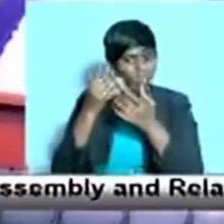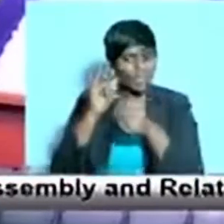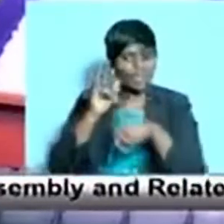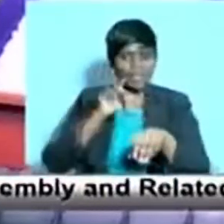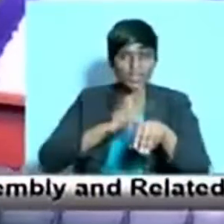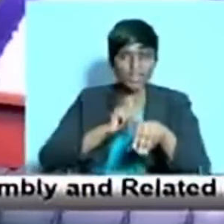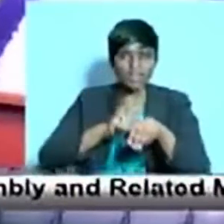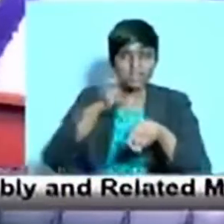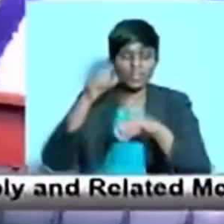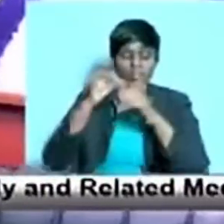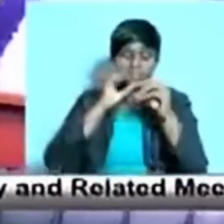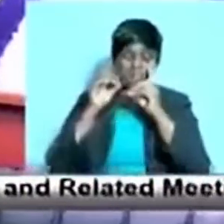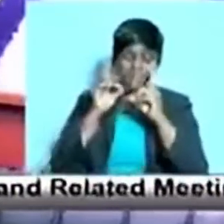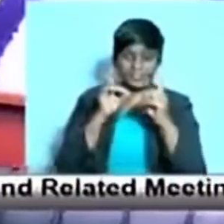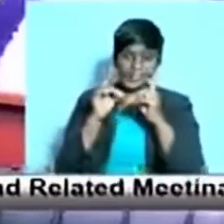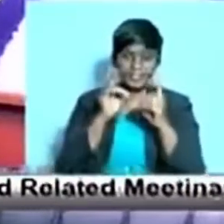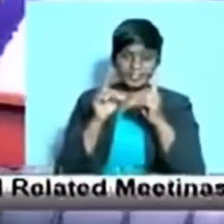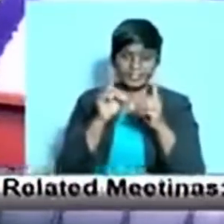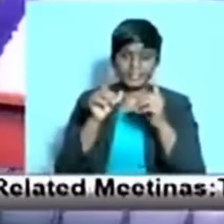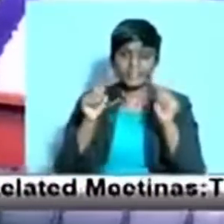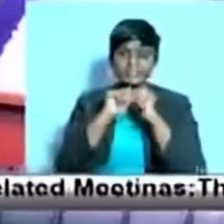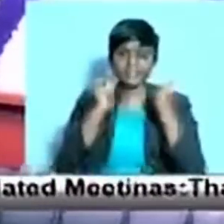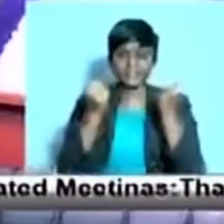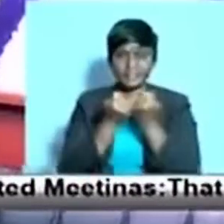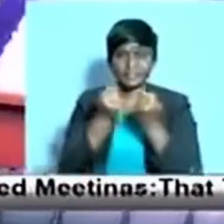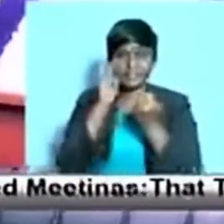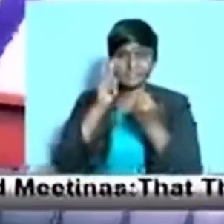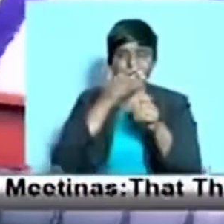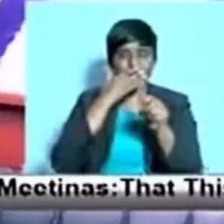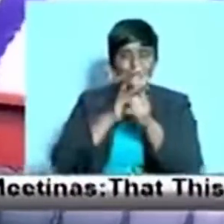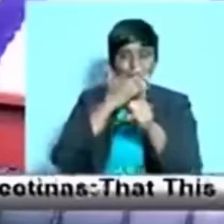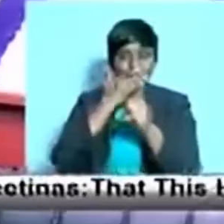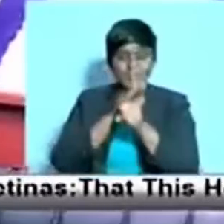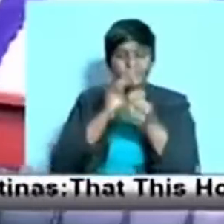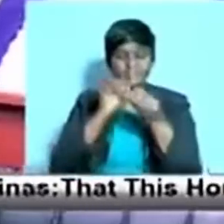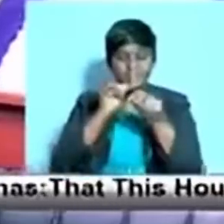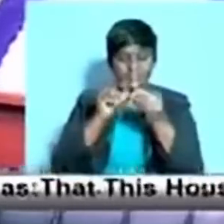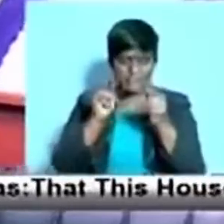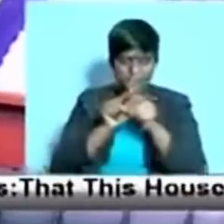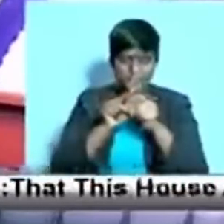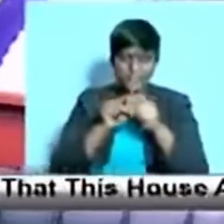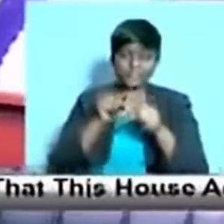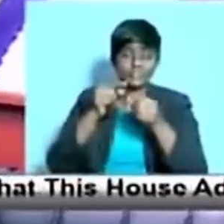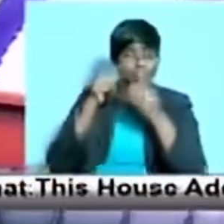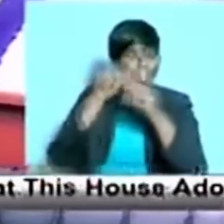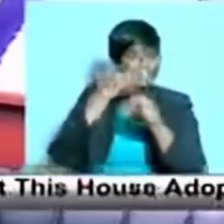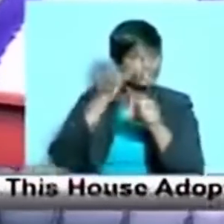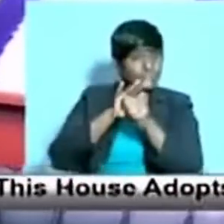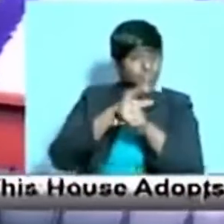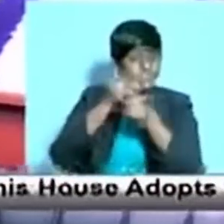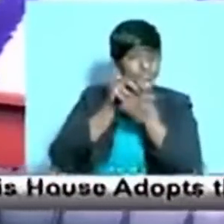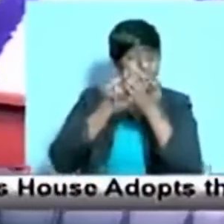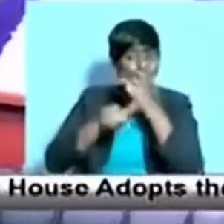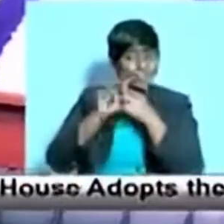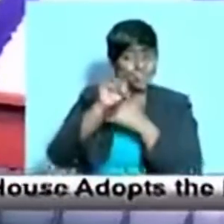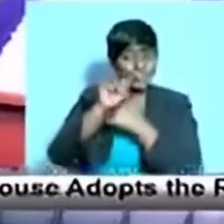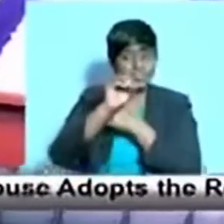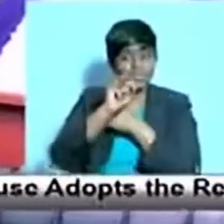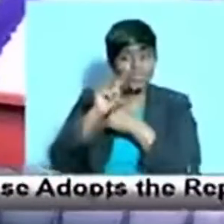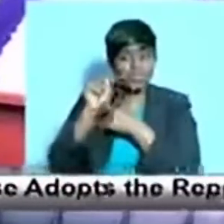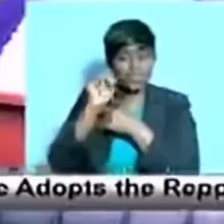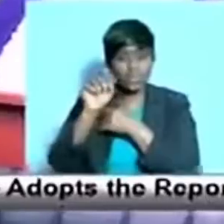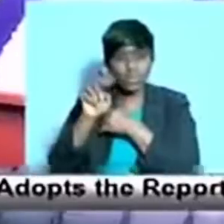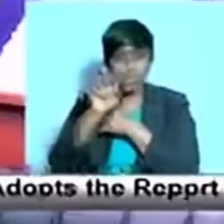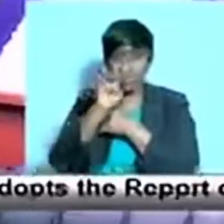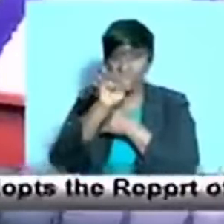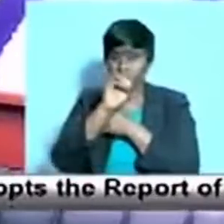during the deliberations, delegates would commit to live up to the IPU's motto. Now that